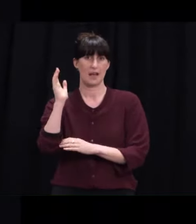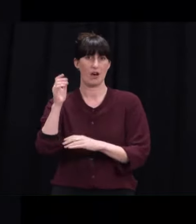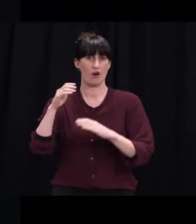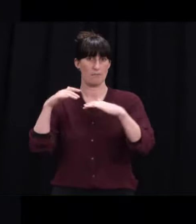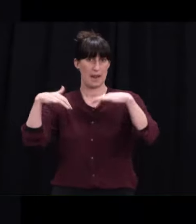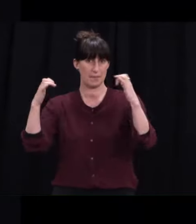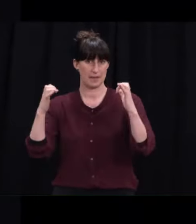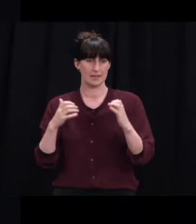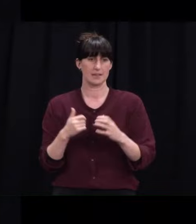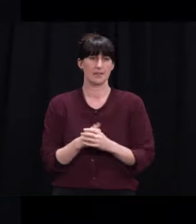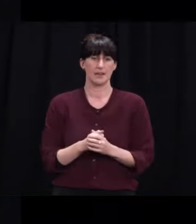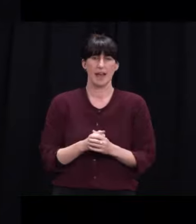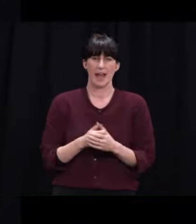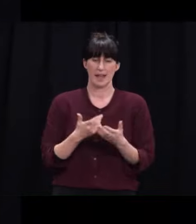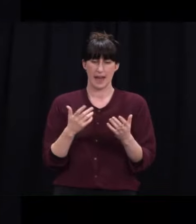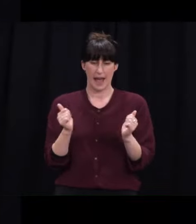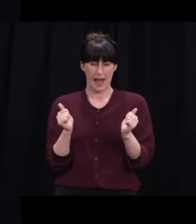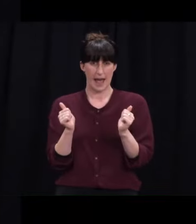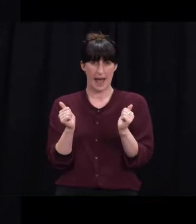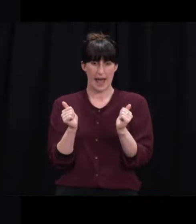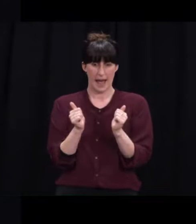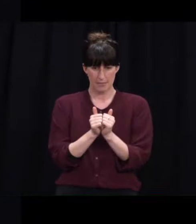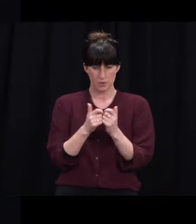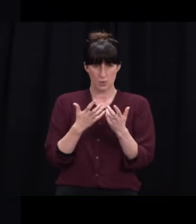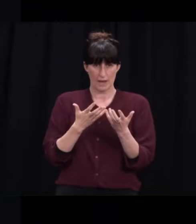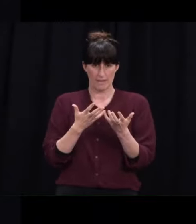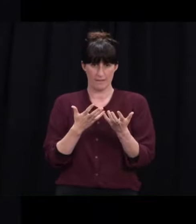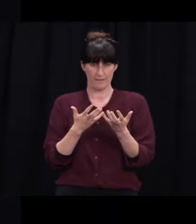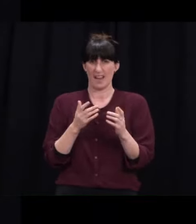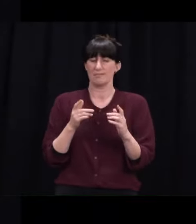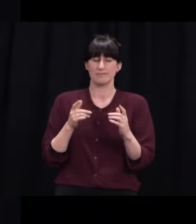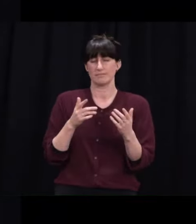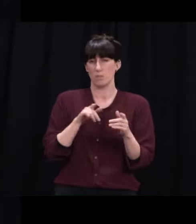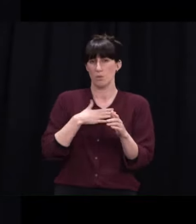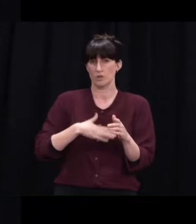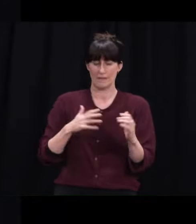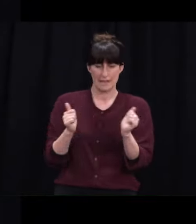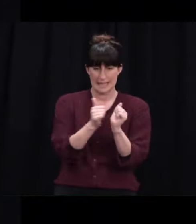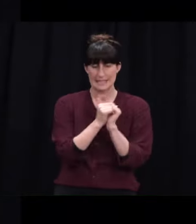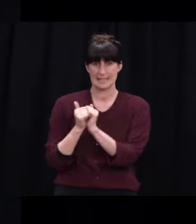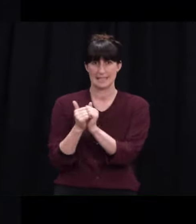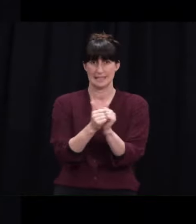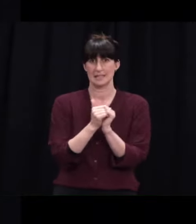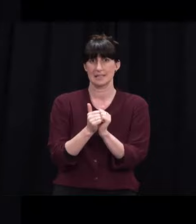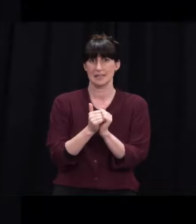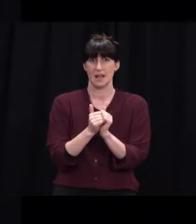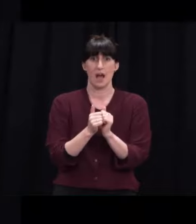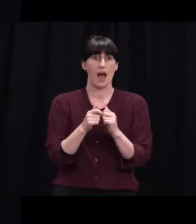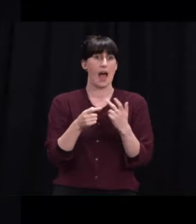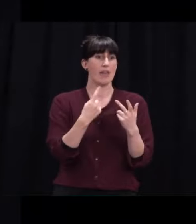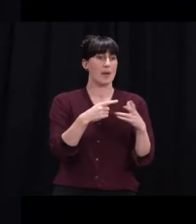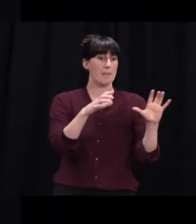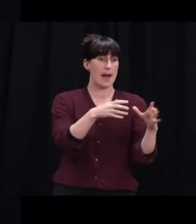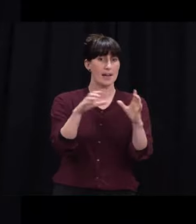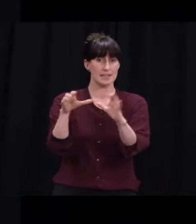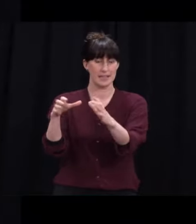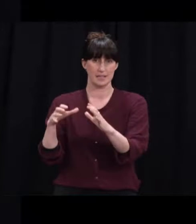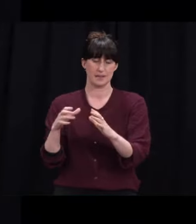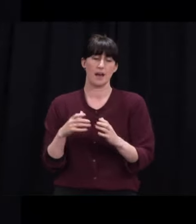to reach a consensus on that if we can do. And I ask simply that all other parties participate in that